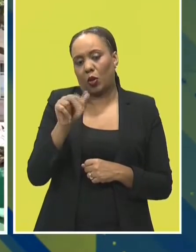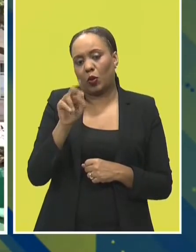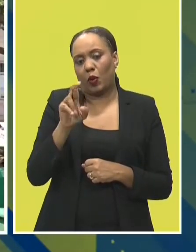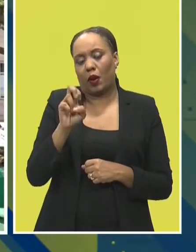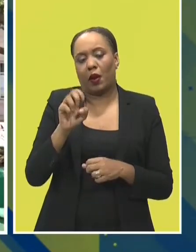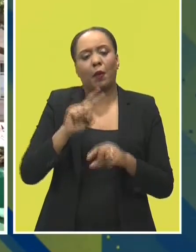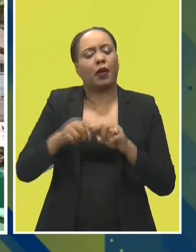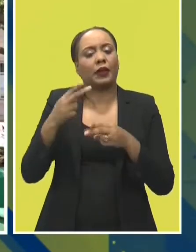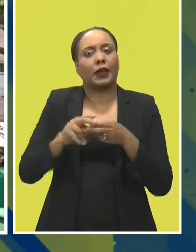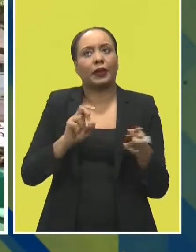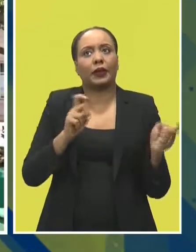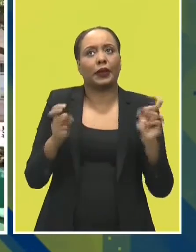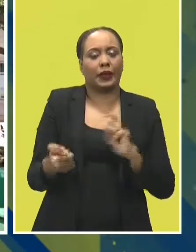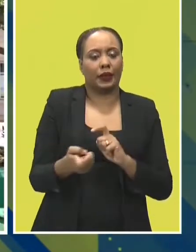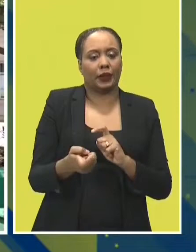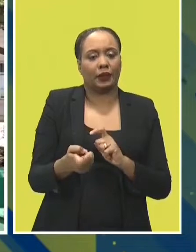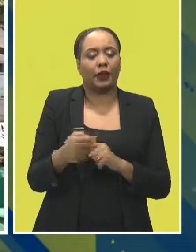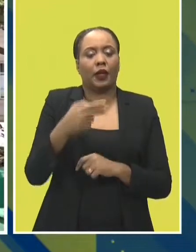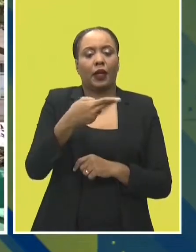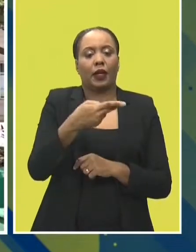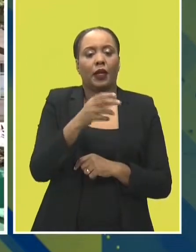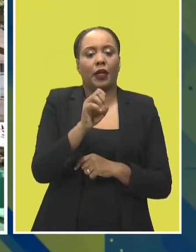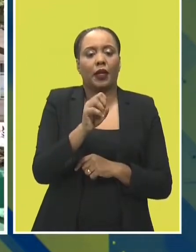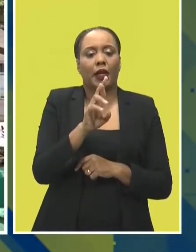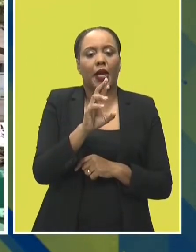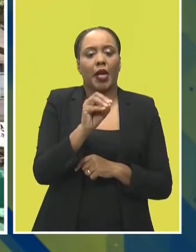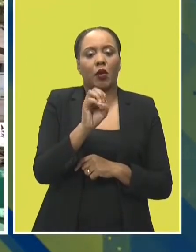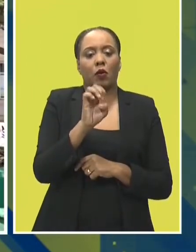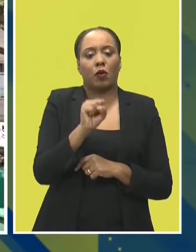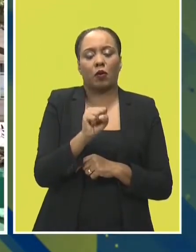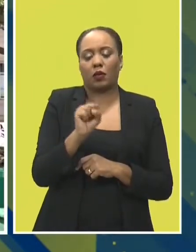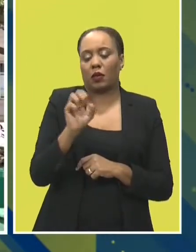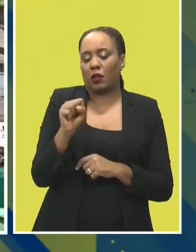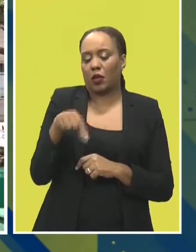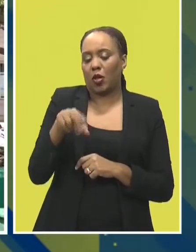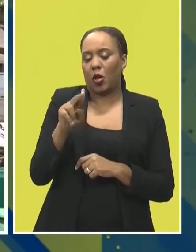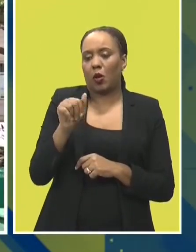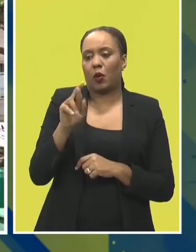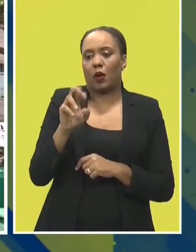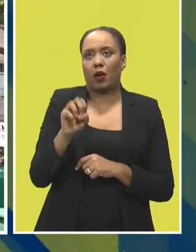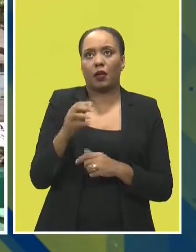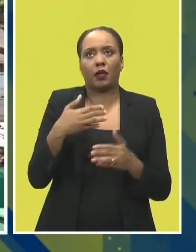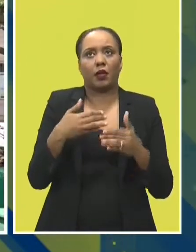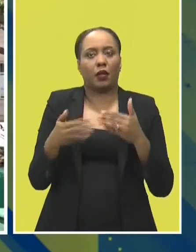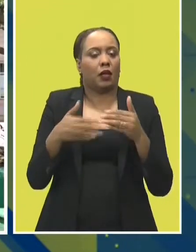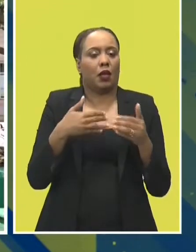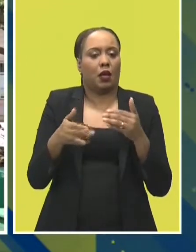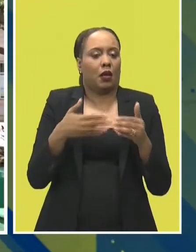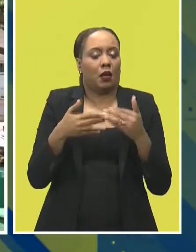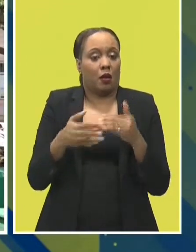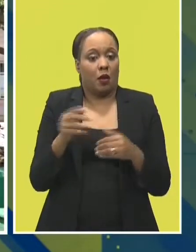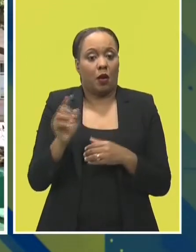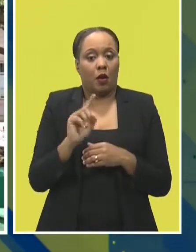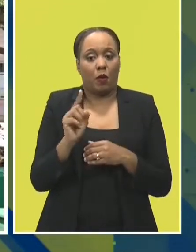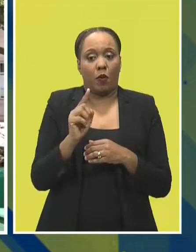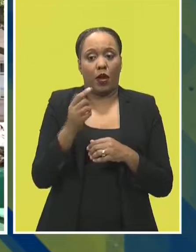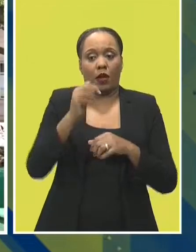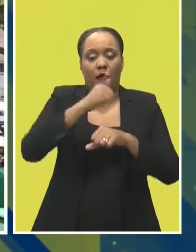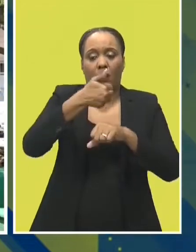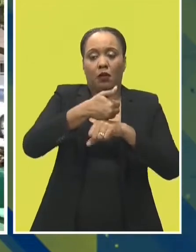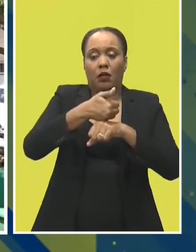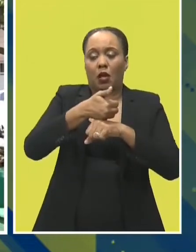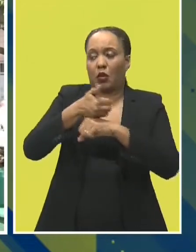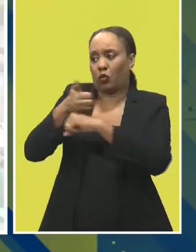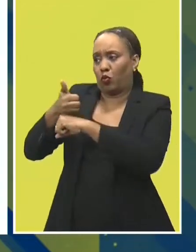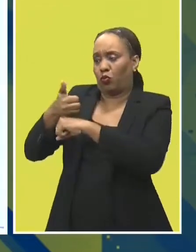So whether he's facing the west or he's being turned around to face the east, the fact still remains that Lord Nelson still